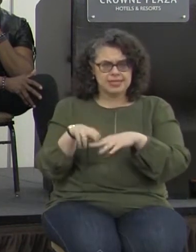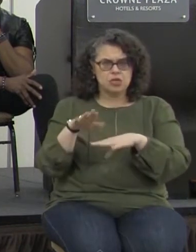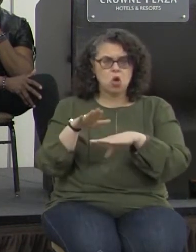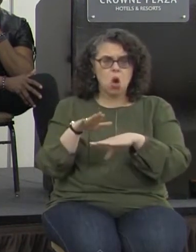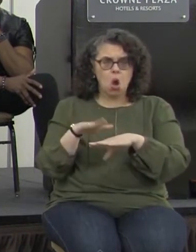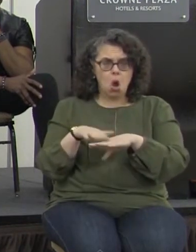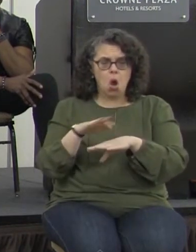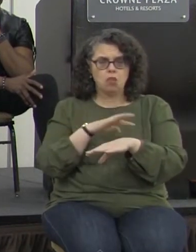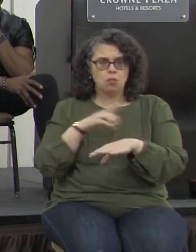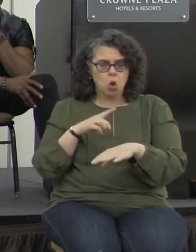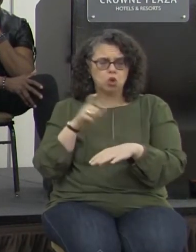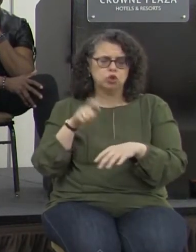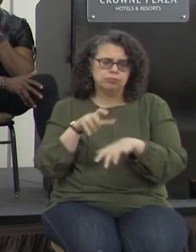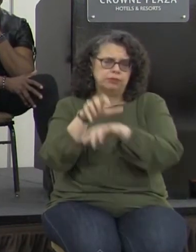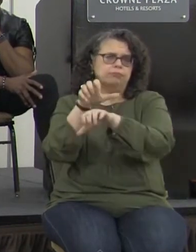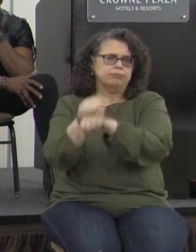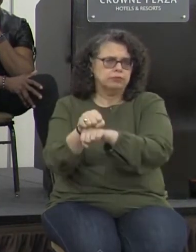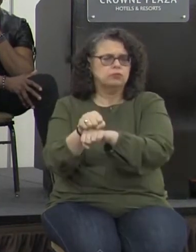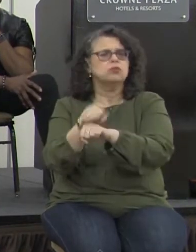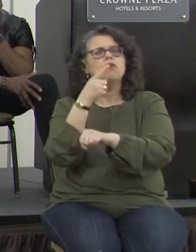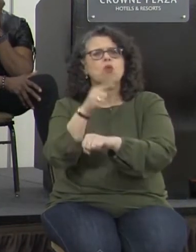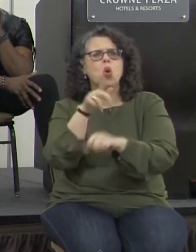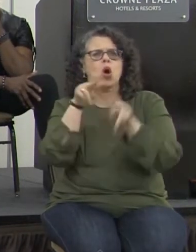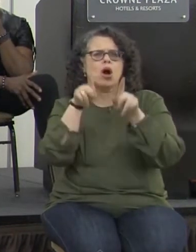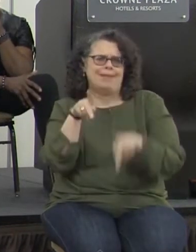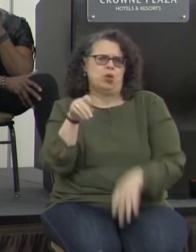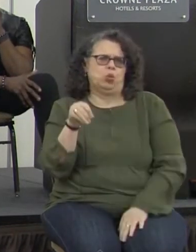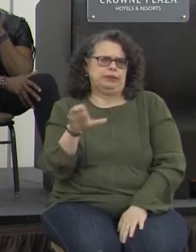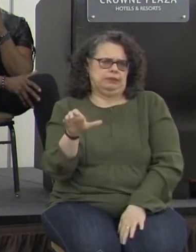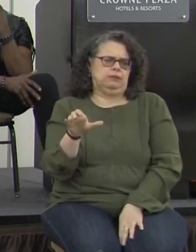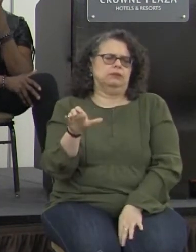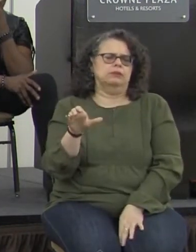be reserved for a person of color. And